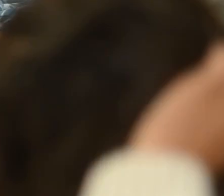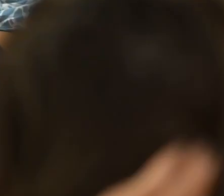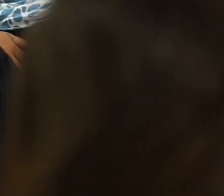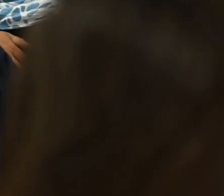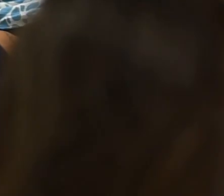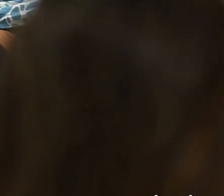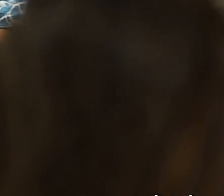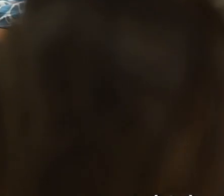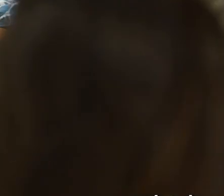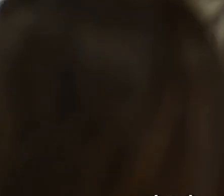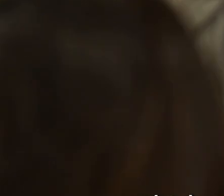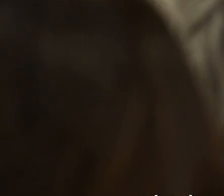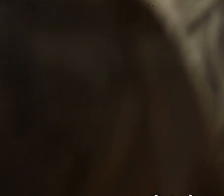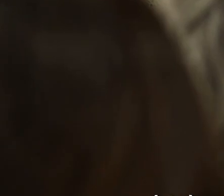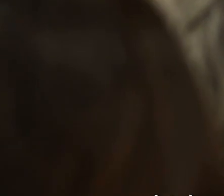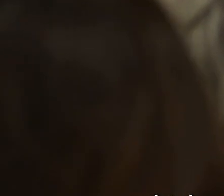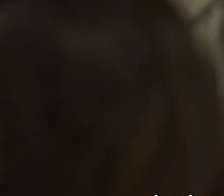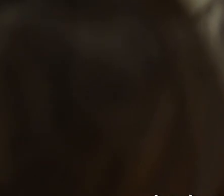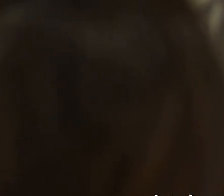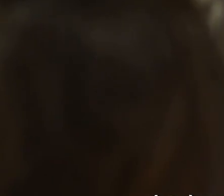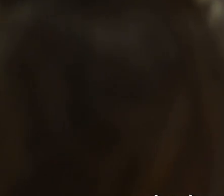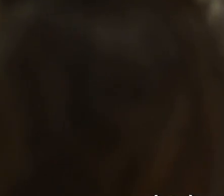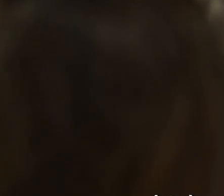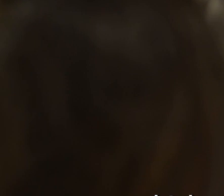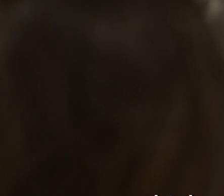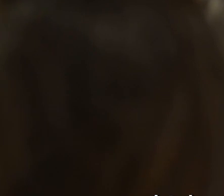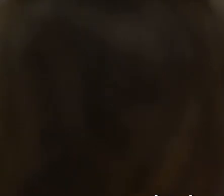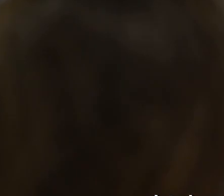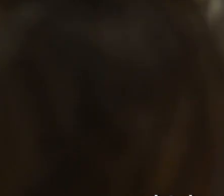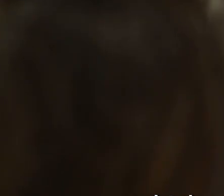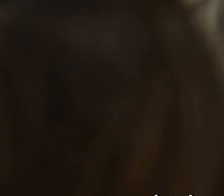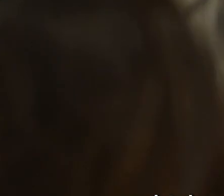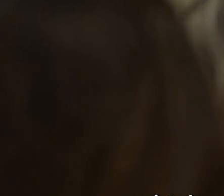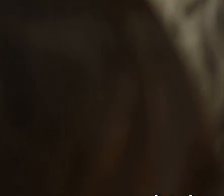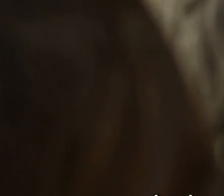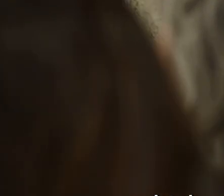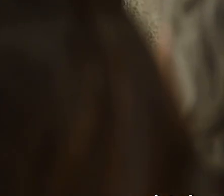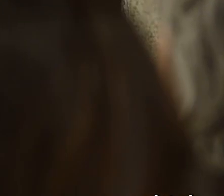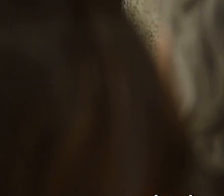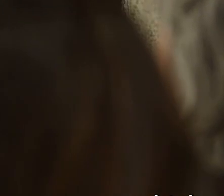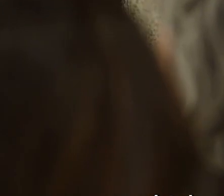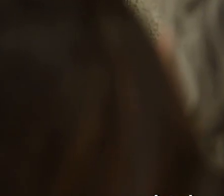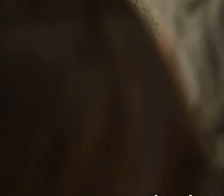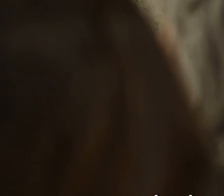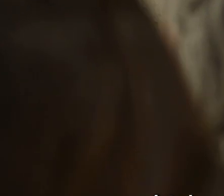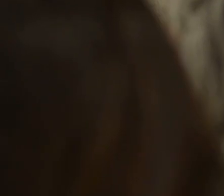experiencing now, which means we have to work really positively to bring joy, compassion, and caring and